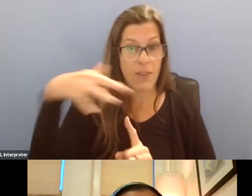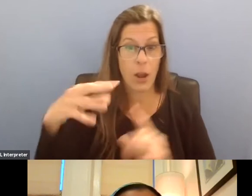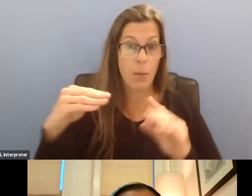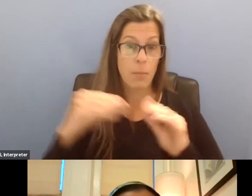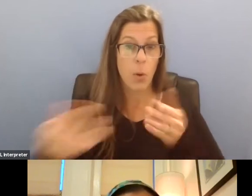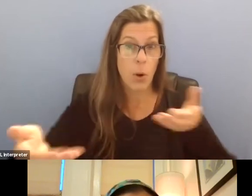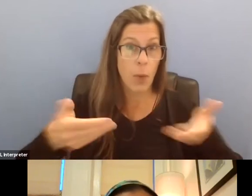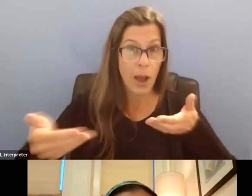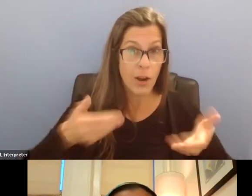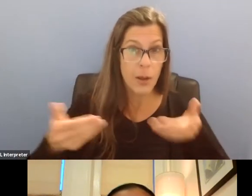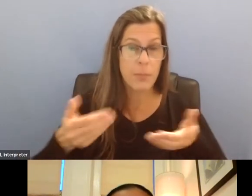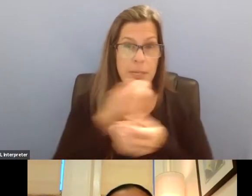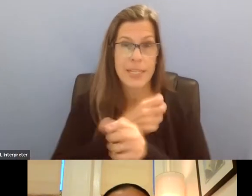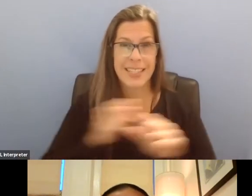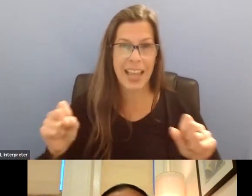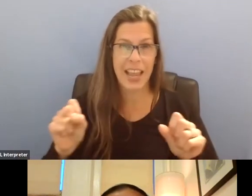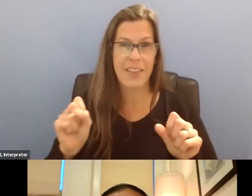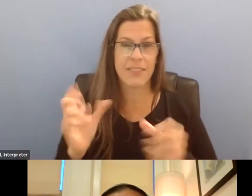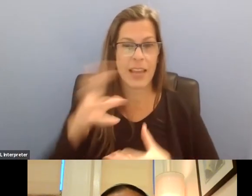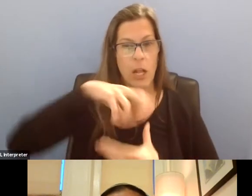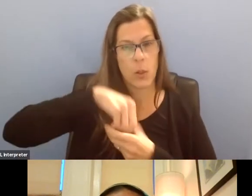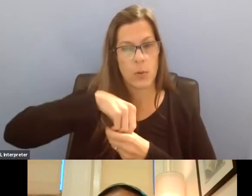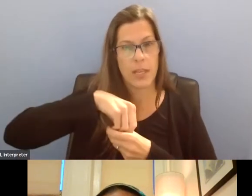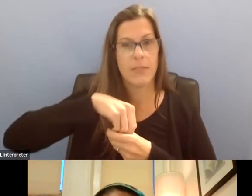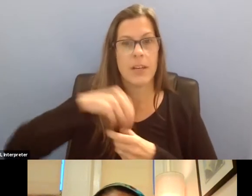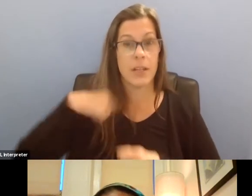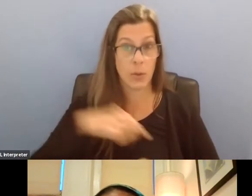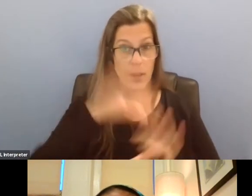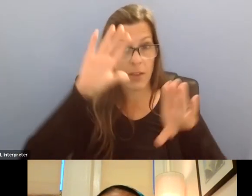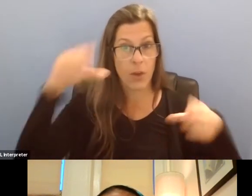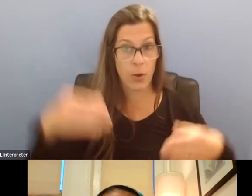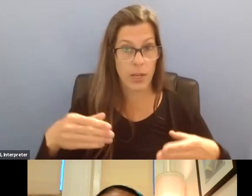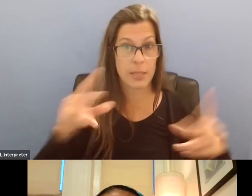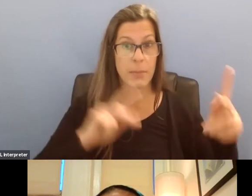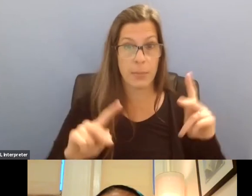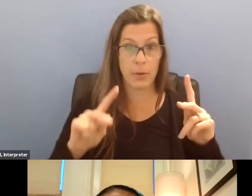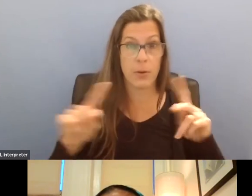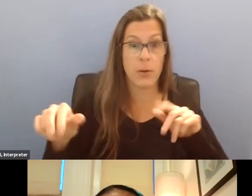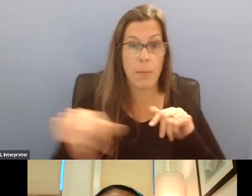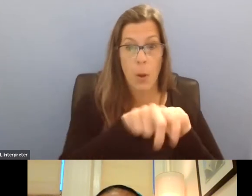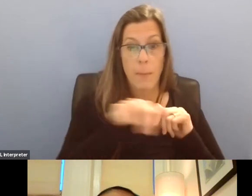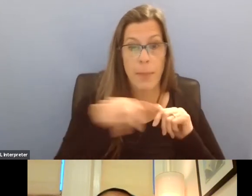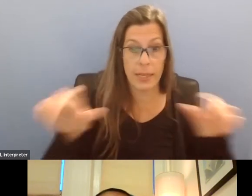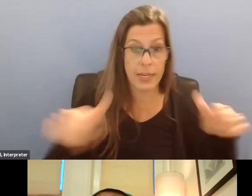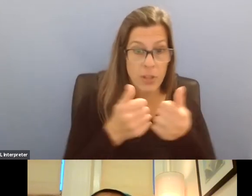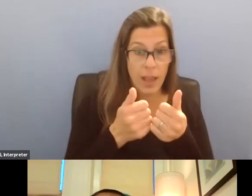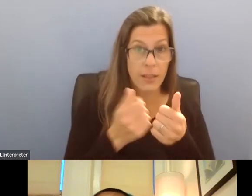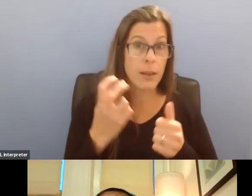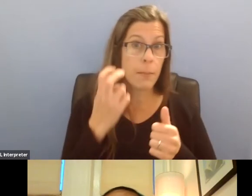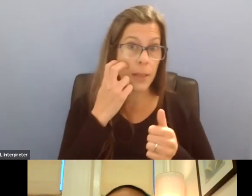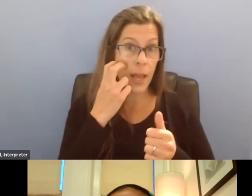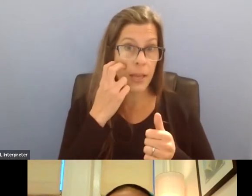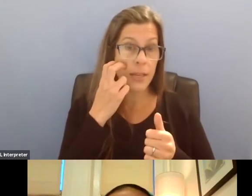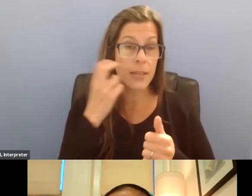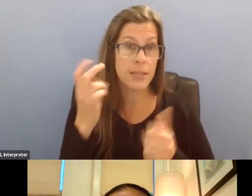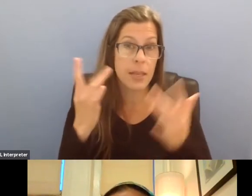accessible for everybody. Birdability focuses on people with mobility challenges, blindness or low vision, chronic illness,